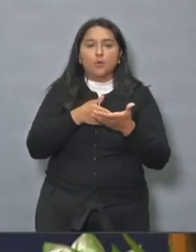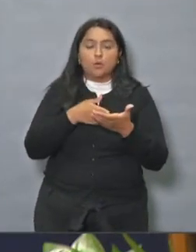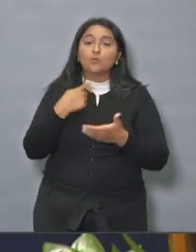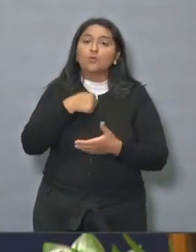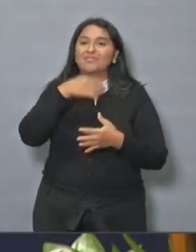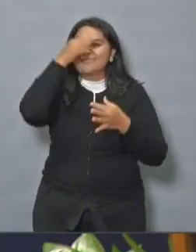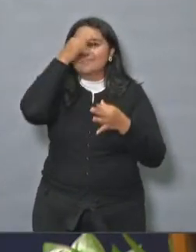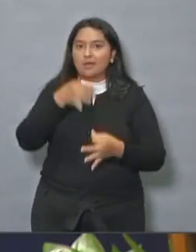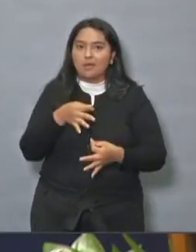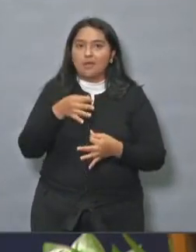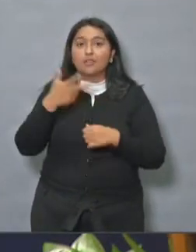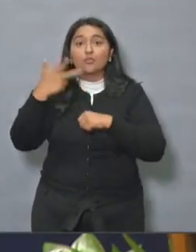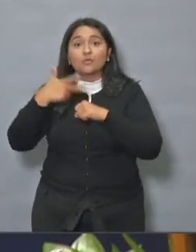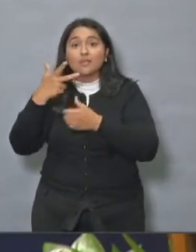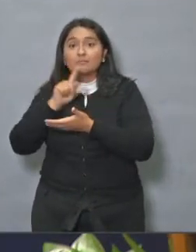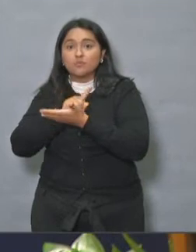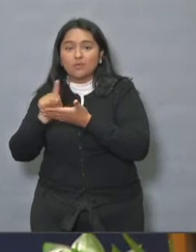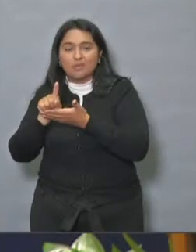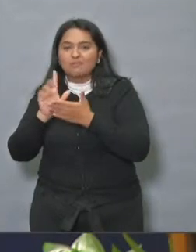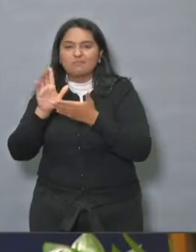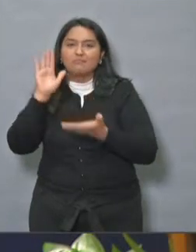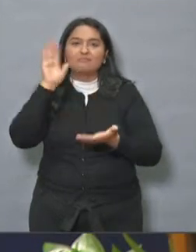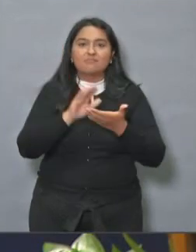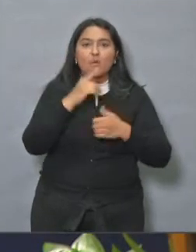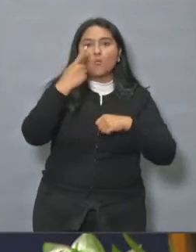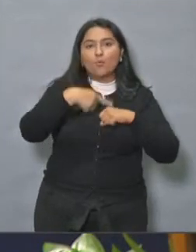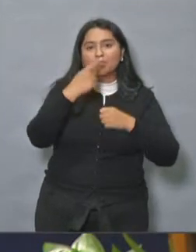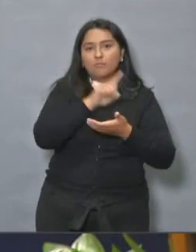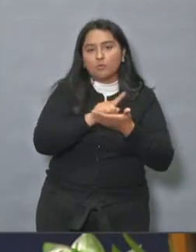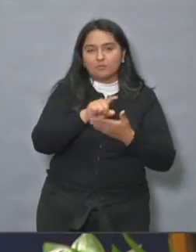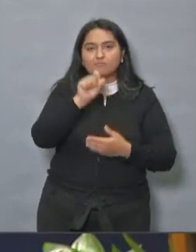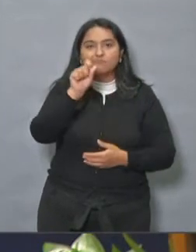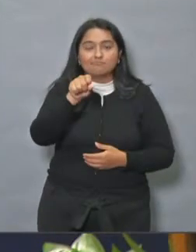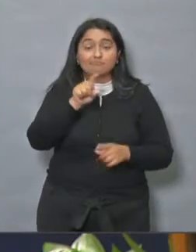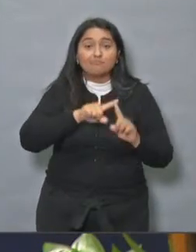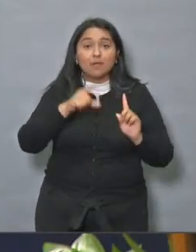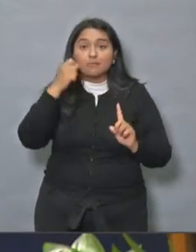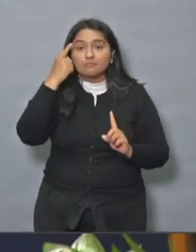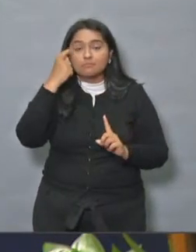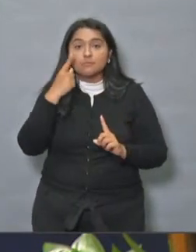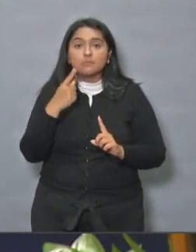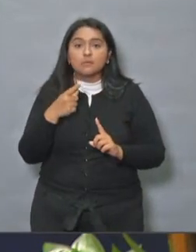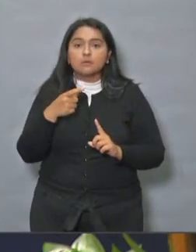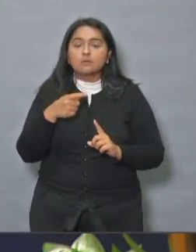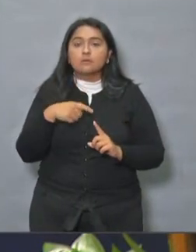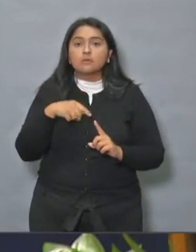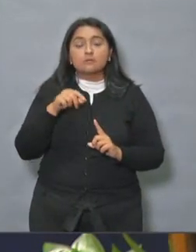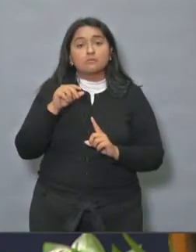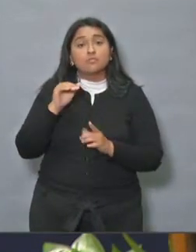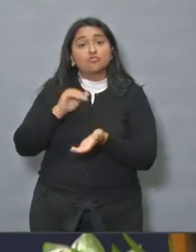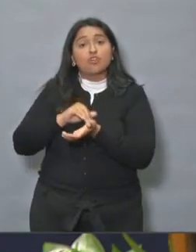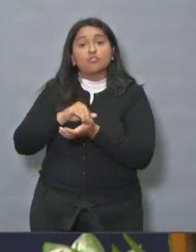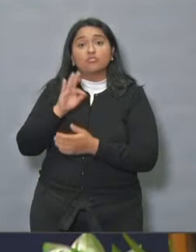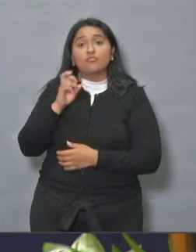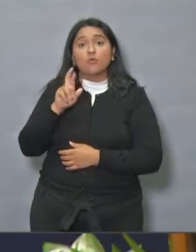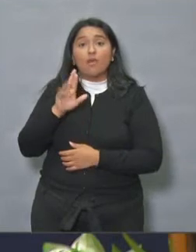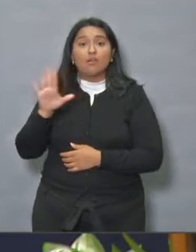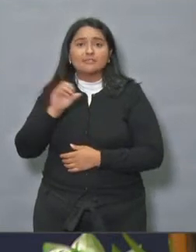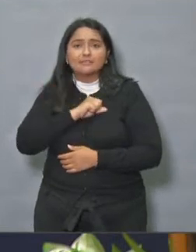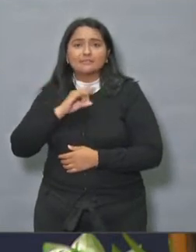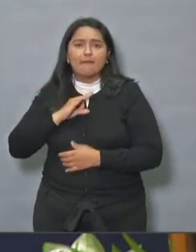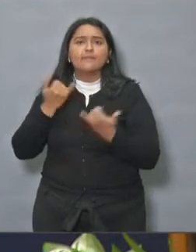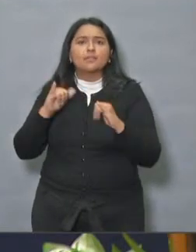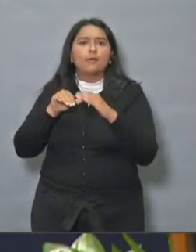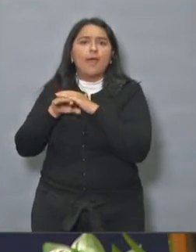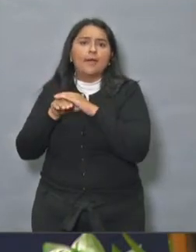limit it to 1 of these briefings a week, but that does not mean that you're not going to have access to Dr. Ferrer and her staff. We just decided